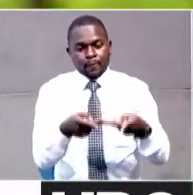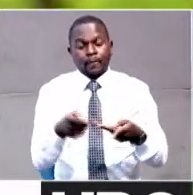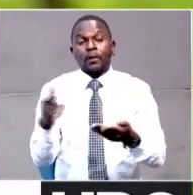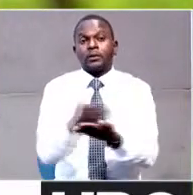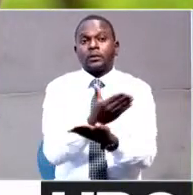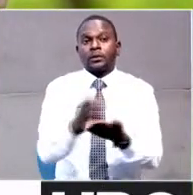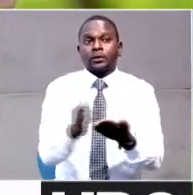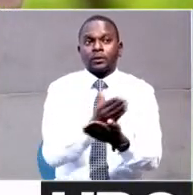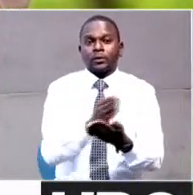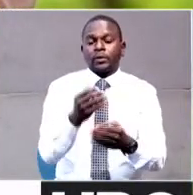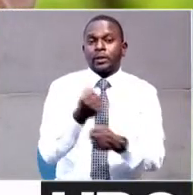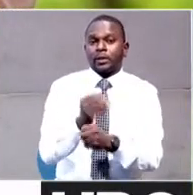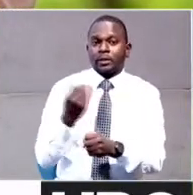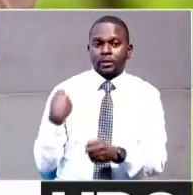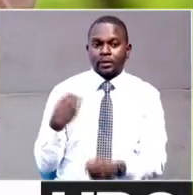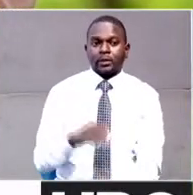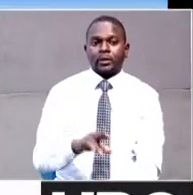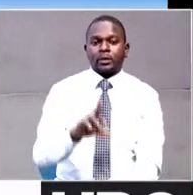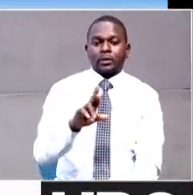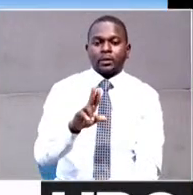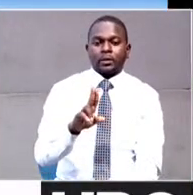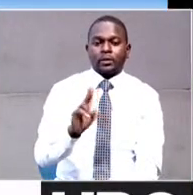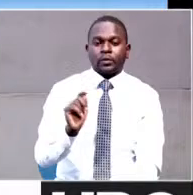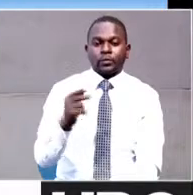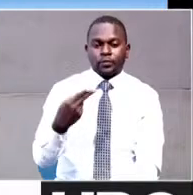her sister, Ruth Namara.